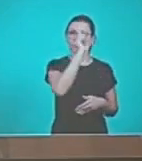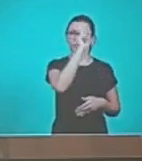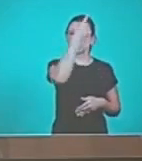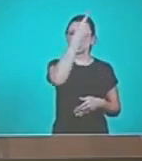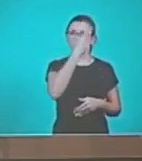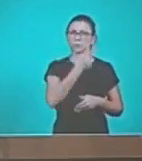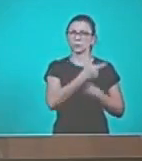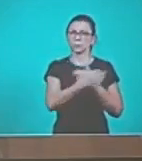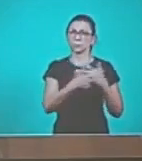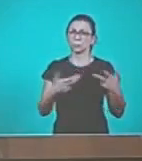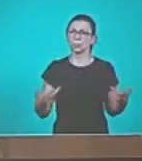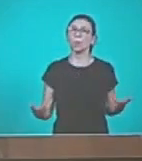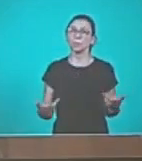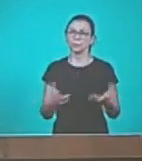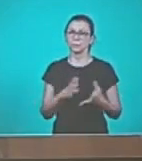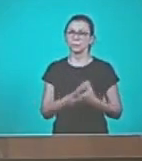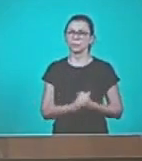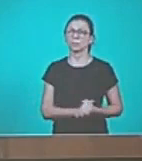is risen.